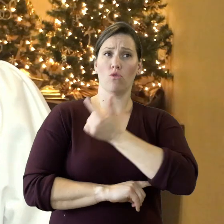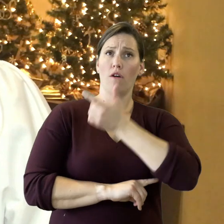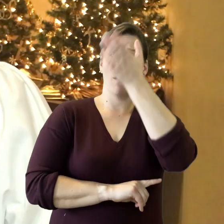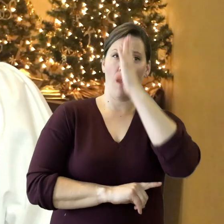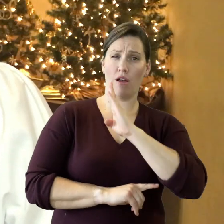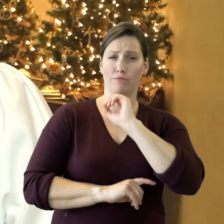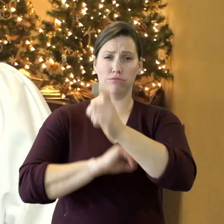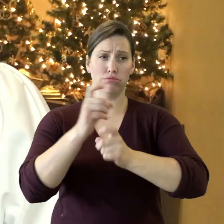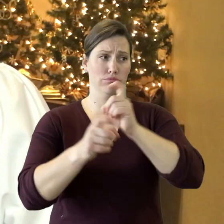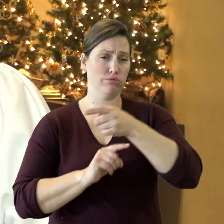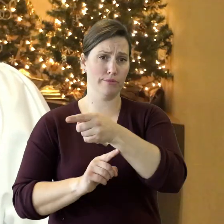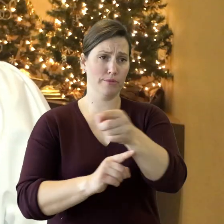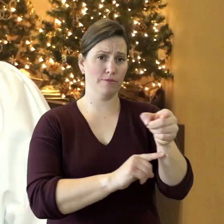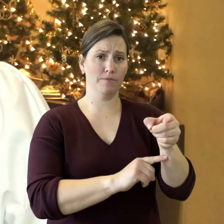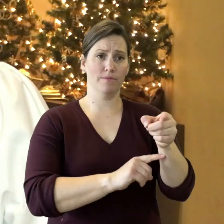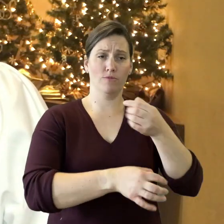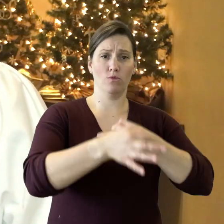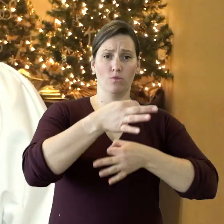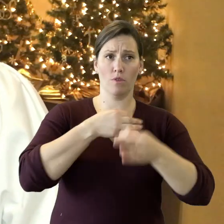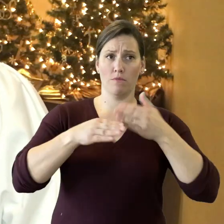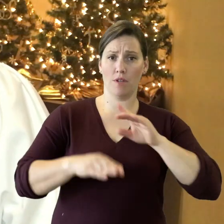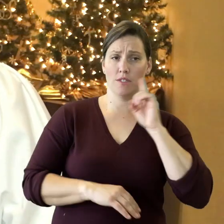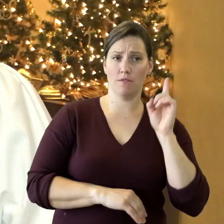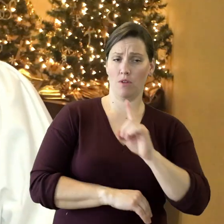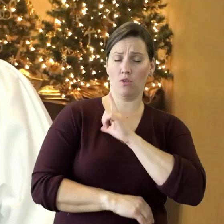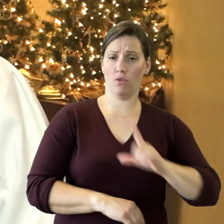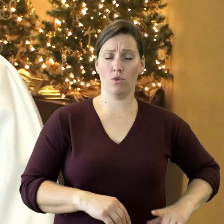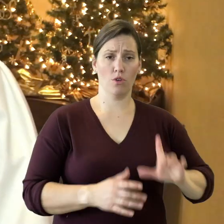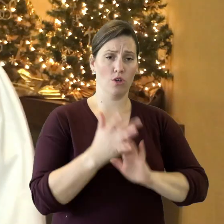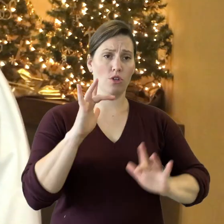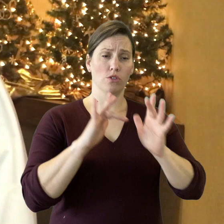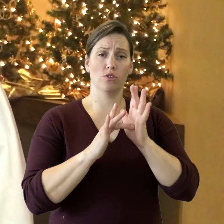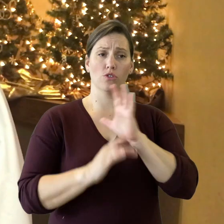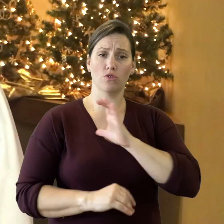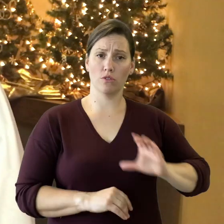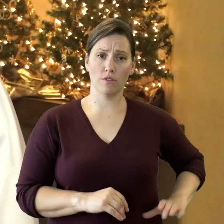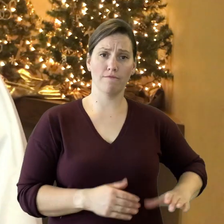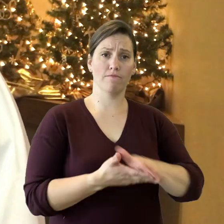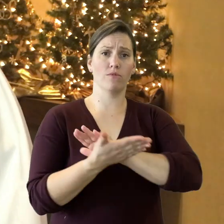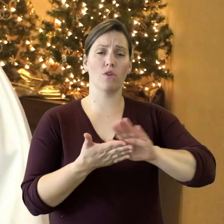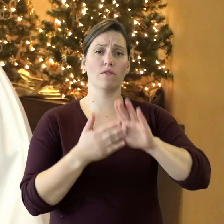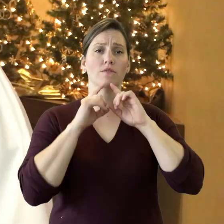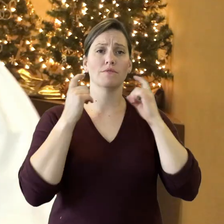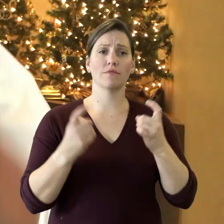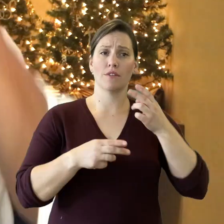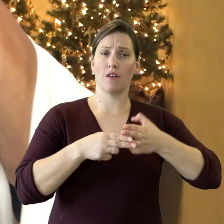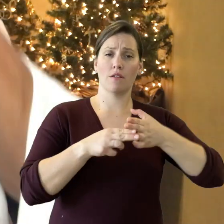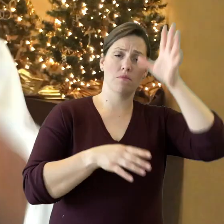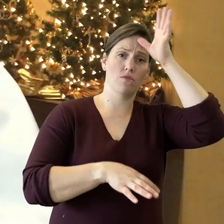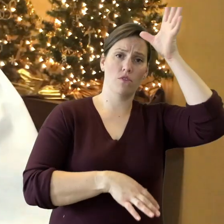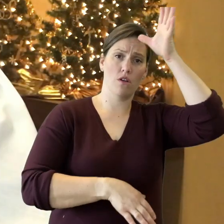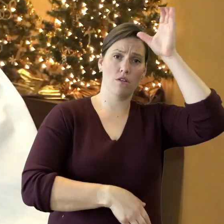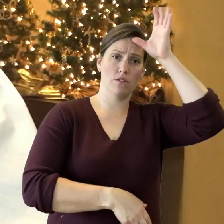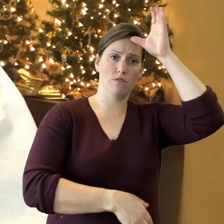of God unto all of you. And in the stead and by the command of our Lord Jesus Christ, I forgive you all of your sins